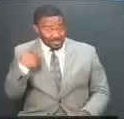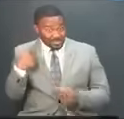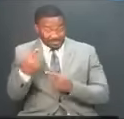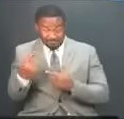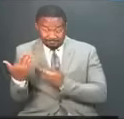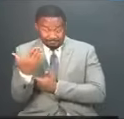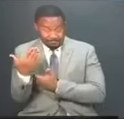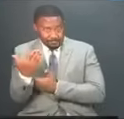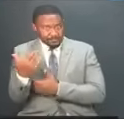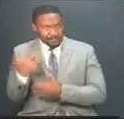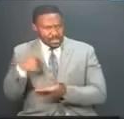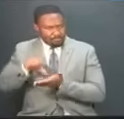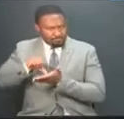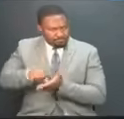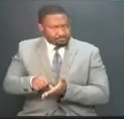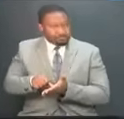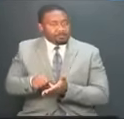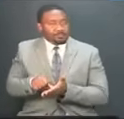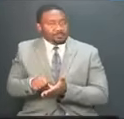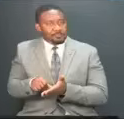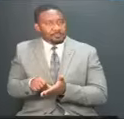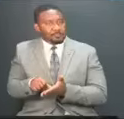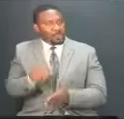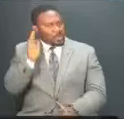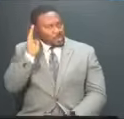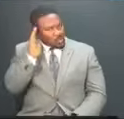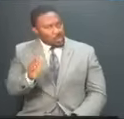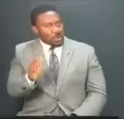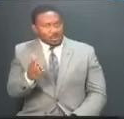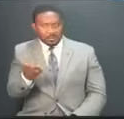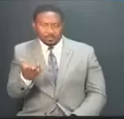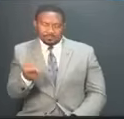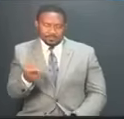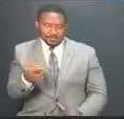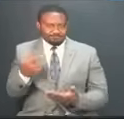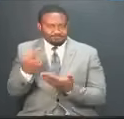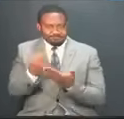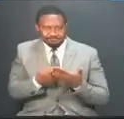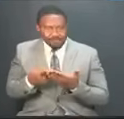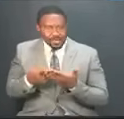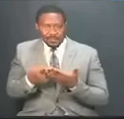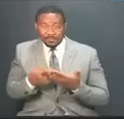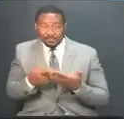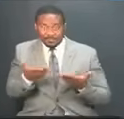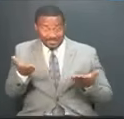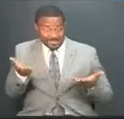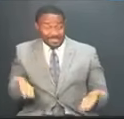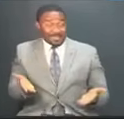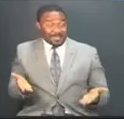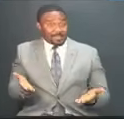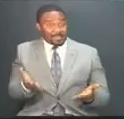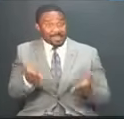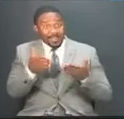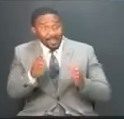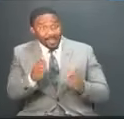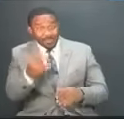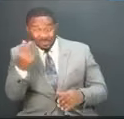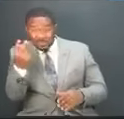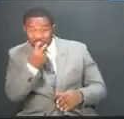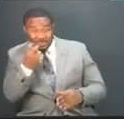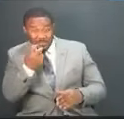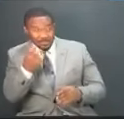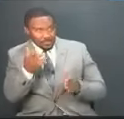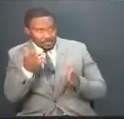insisted that we will speak to the facts so that the Speaker can rule on the